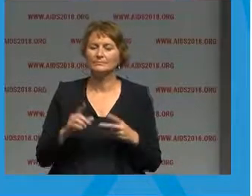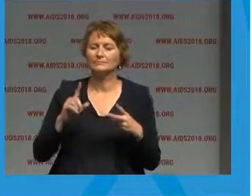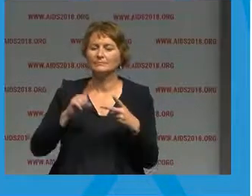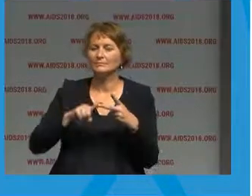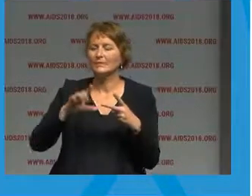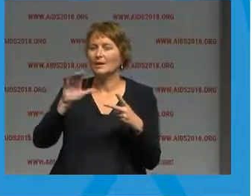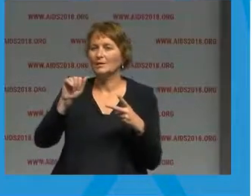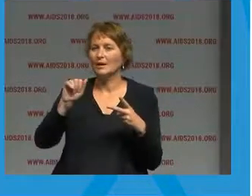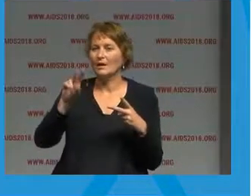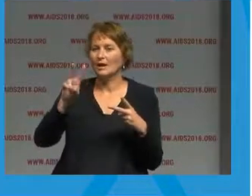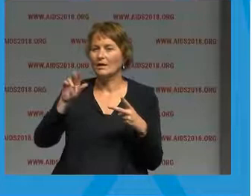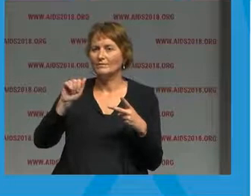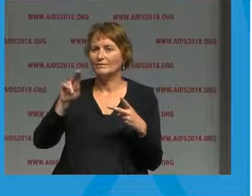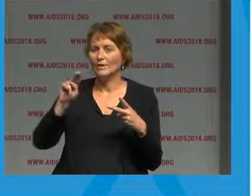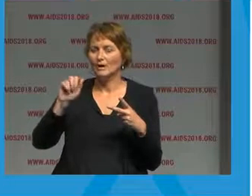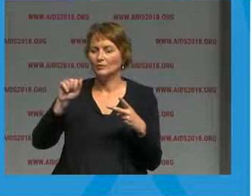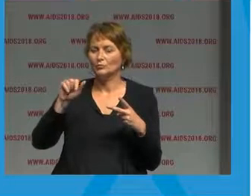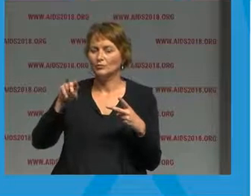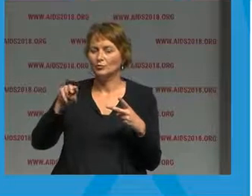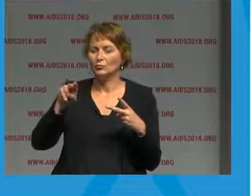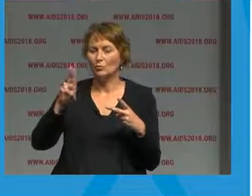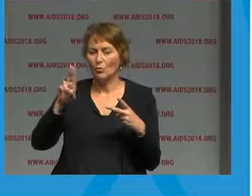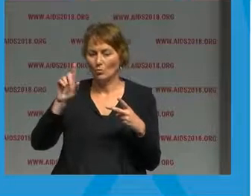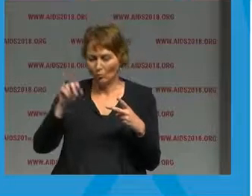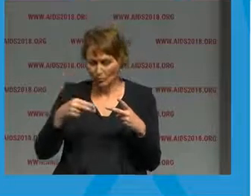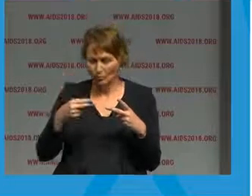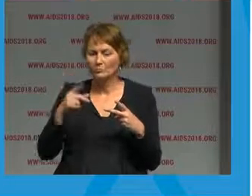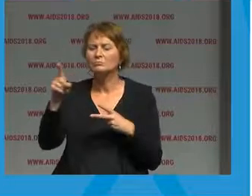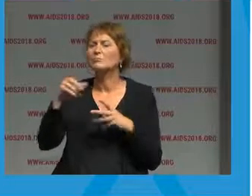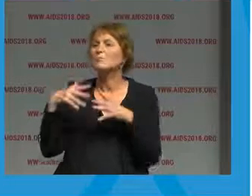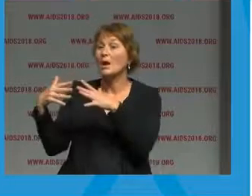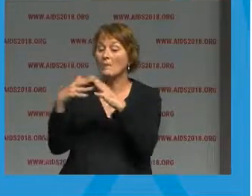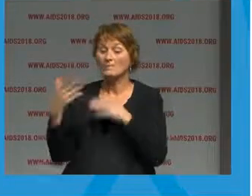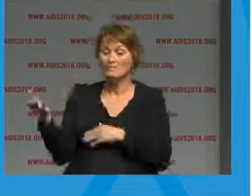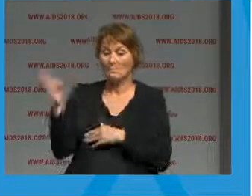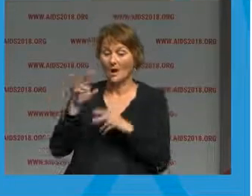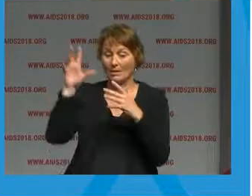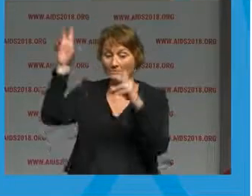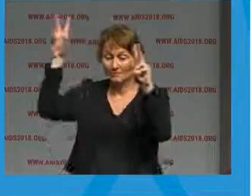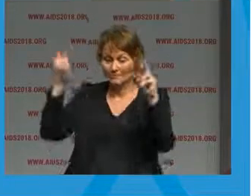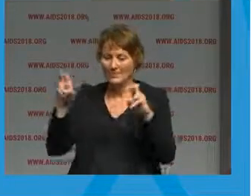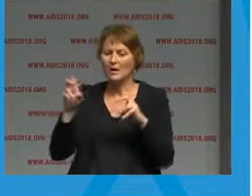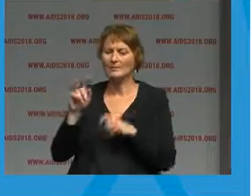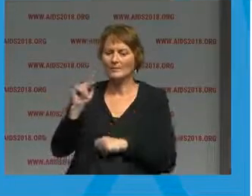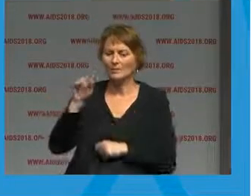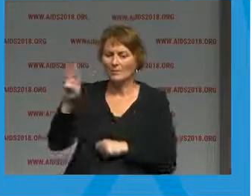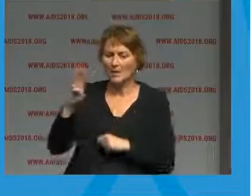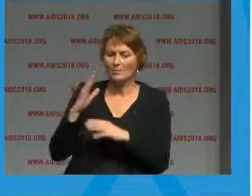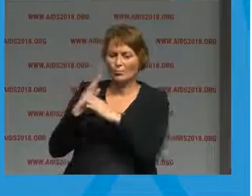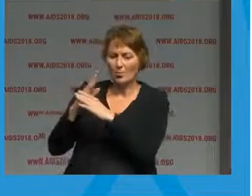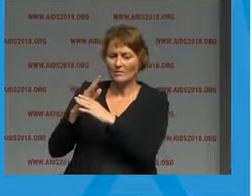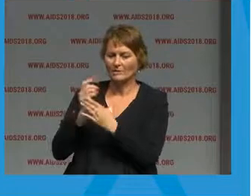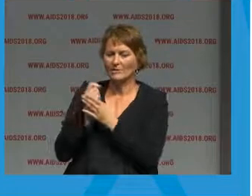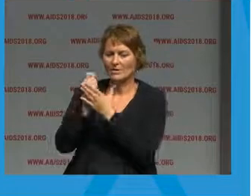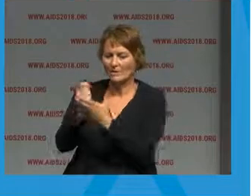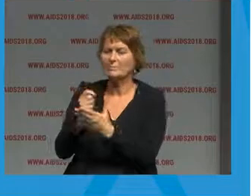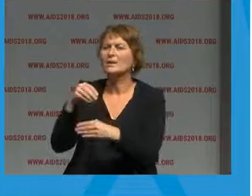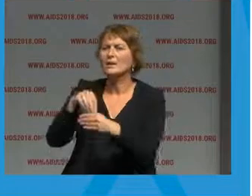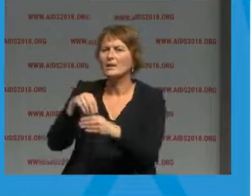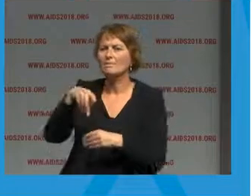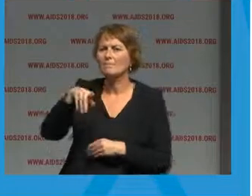Joseph Kavanagh of the United States for his abstract entitled Tuberculosis Preventative Therapy in PEPFAR Countries.